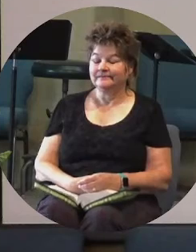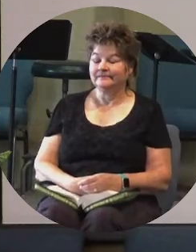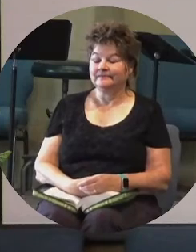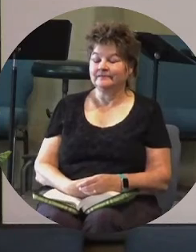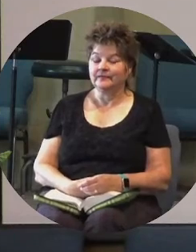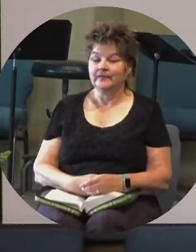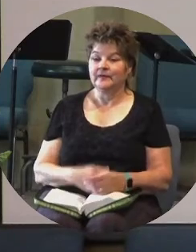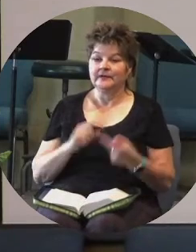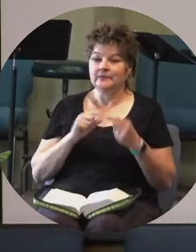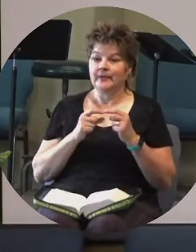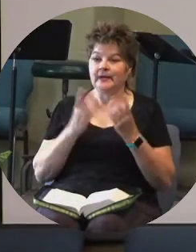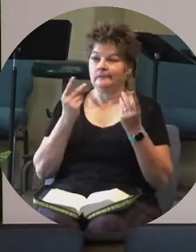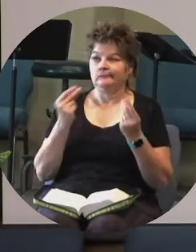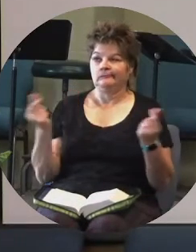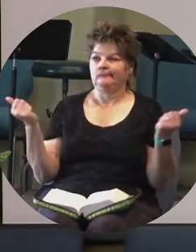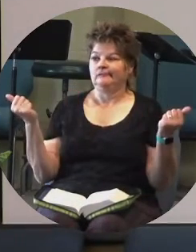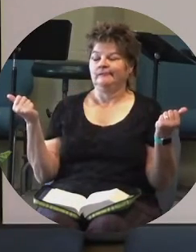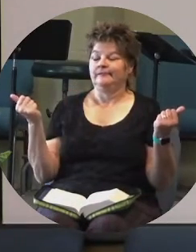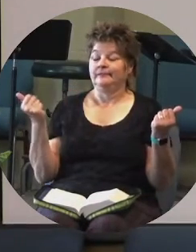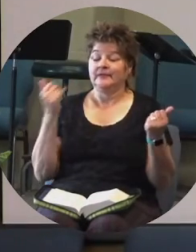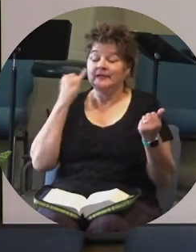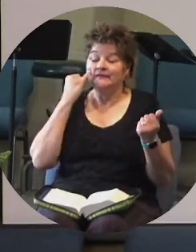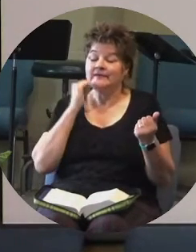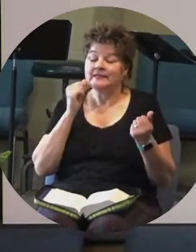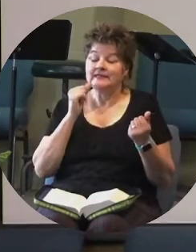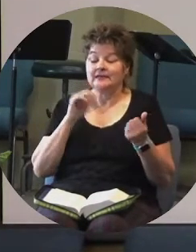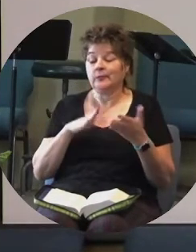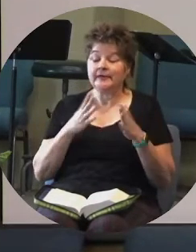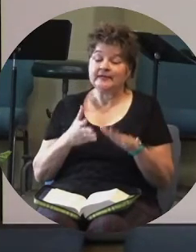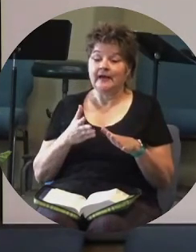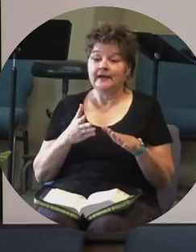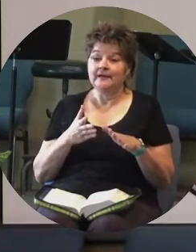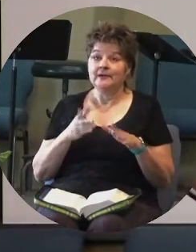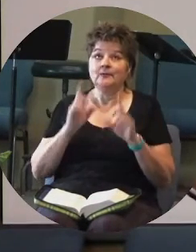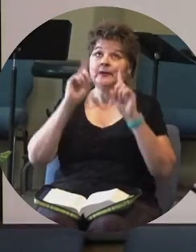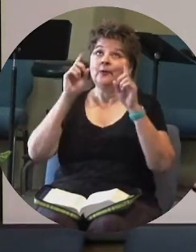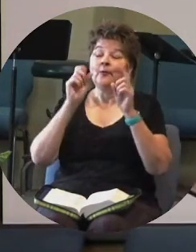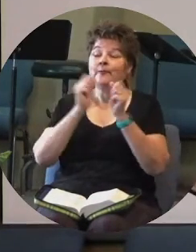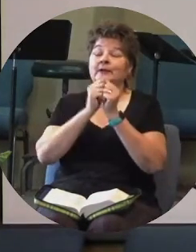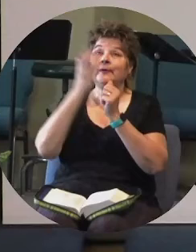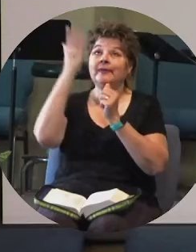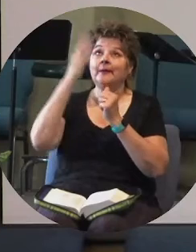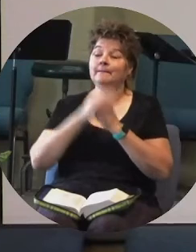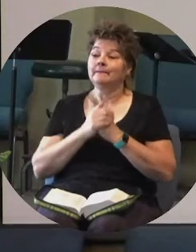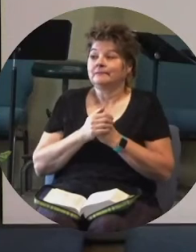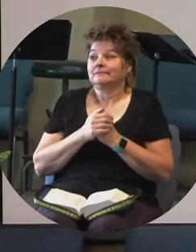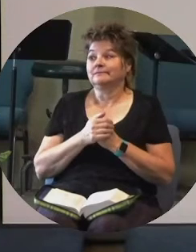Because the pain goes away. And if it doesn't, we die and we go and be with him.